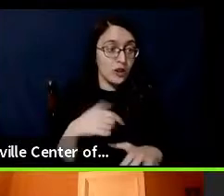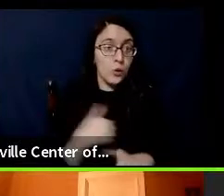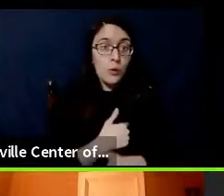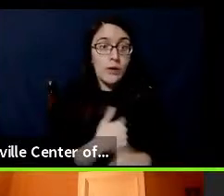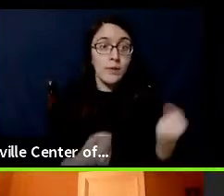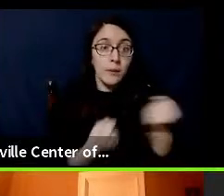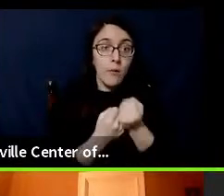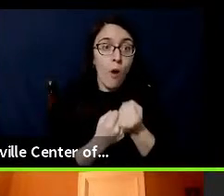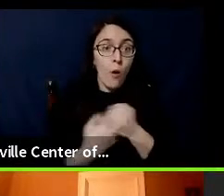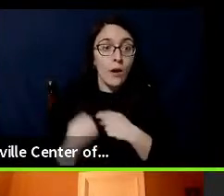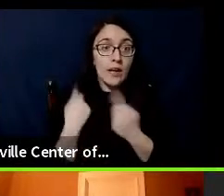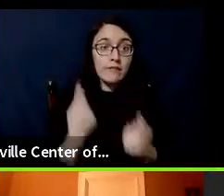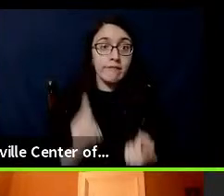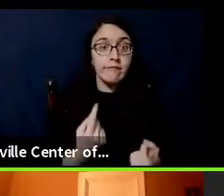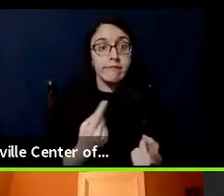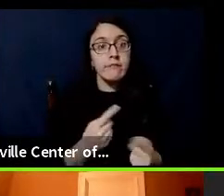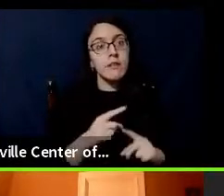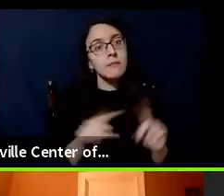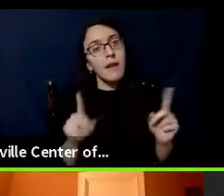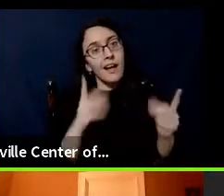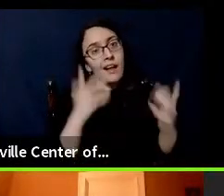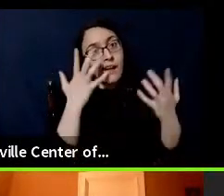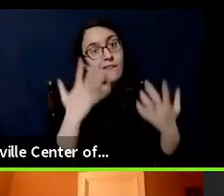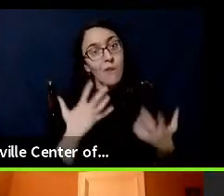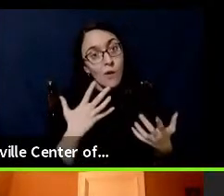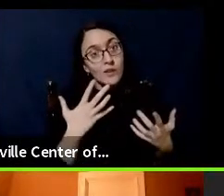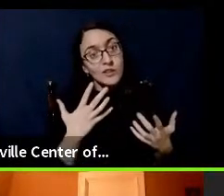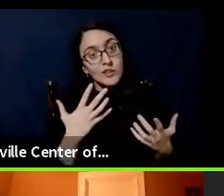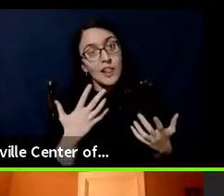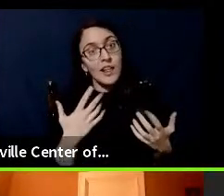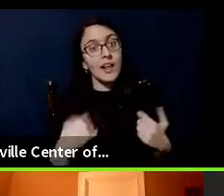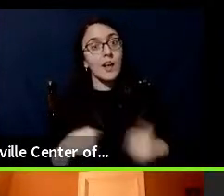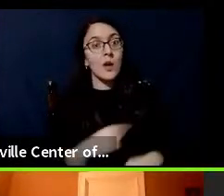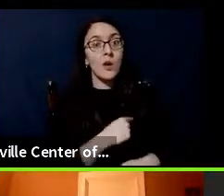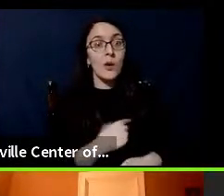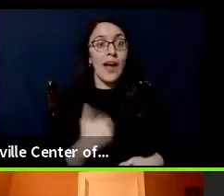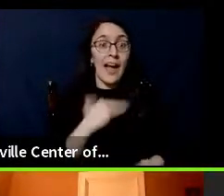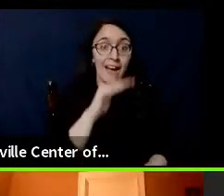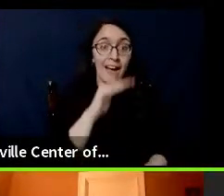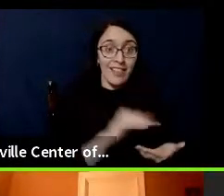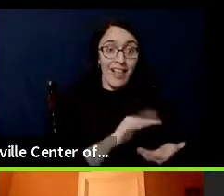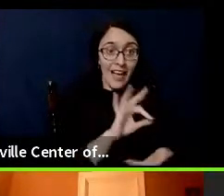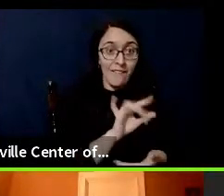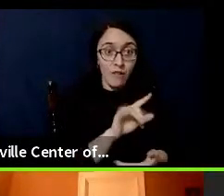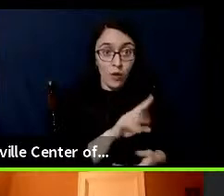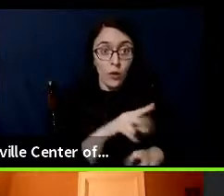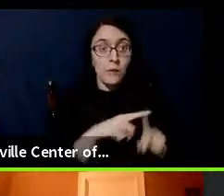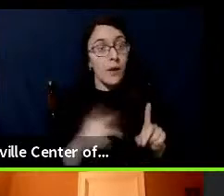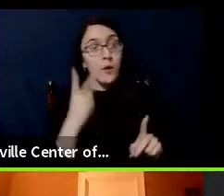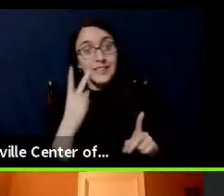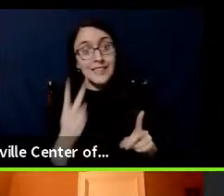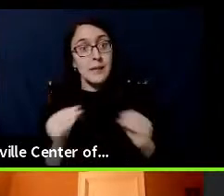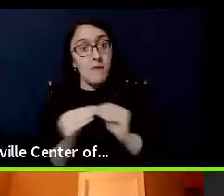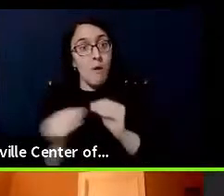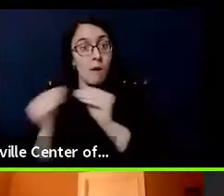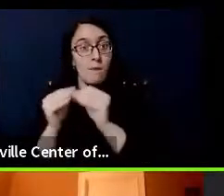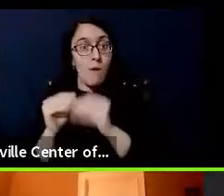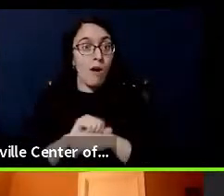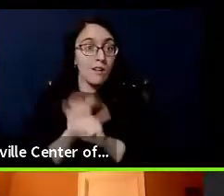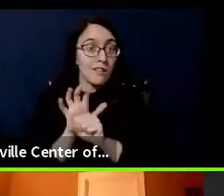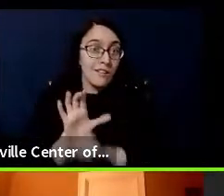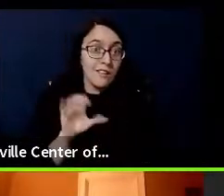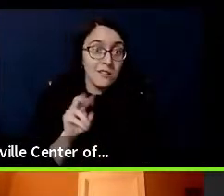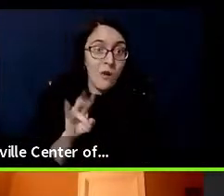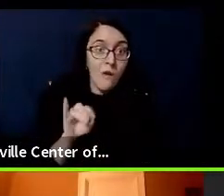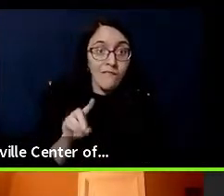now. Unfortunately, although we may have less flu, we are seeing more cases of COVID-19, and we